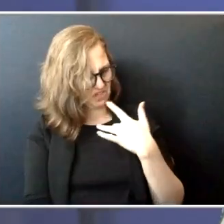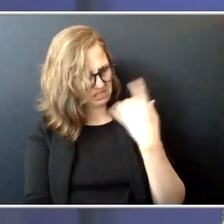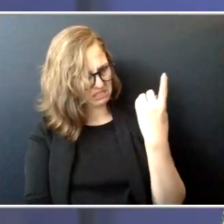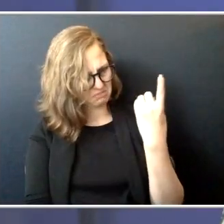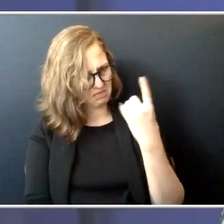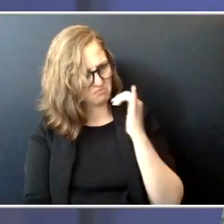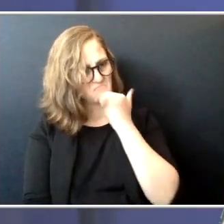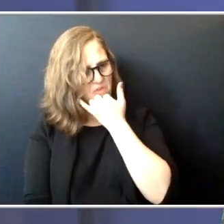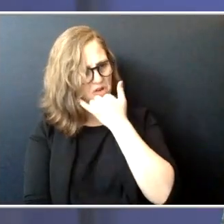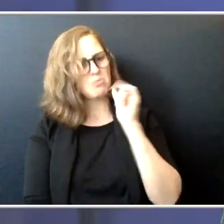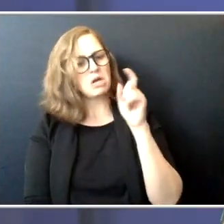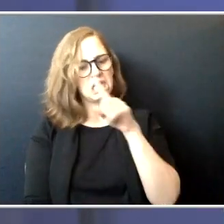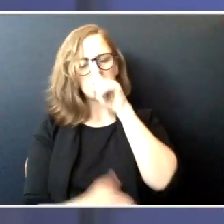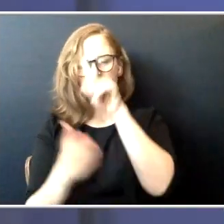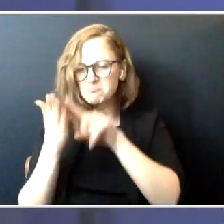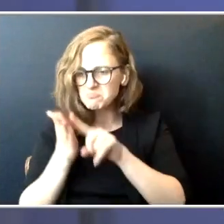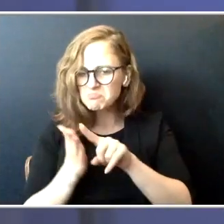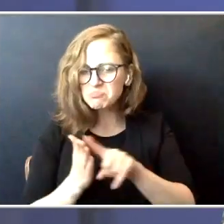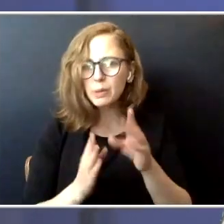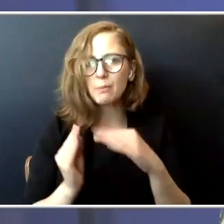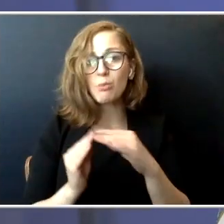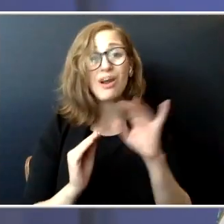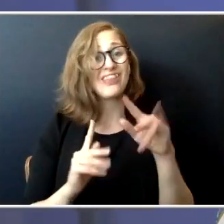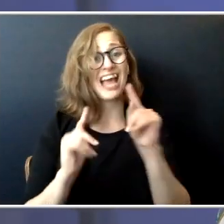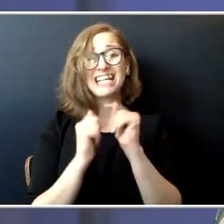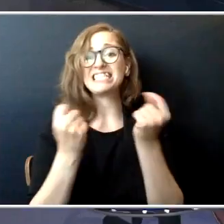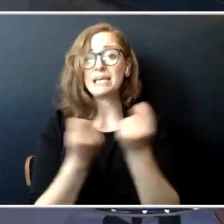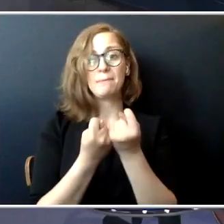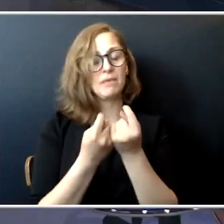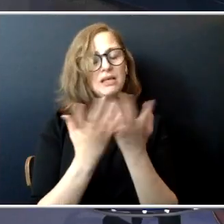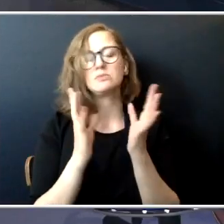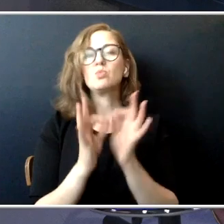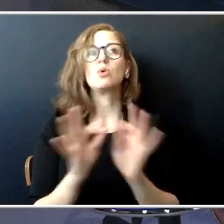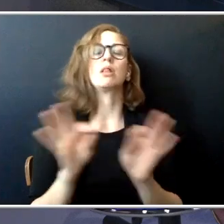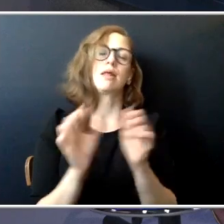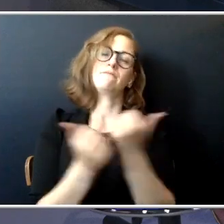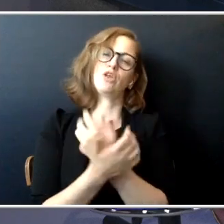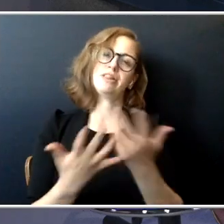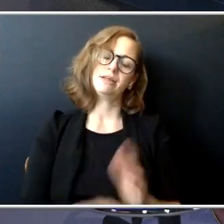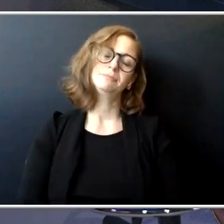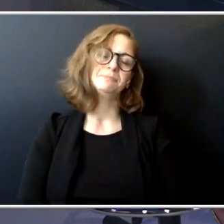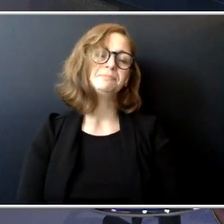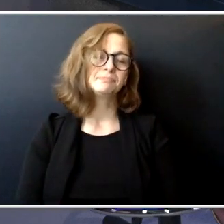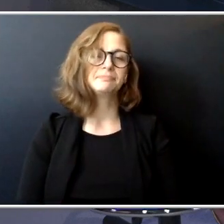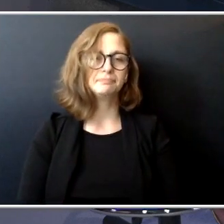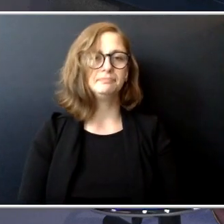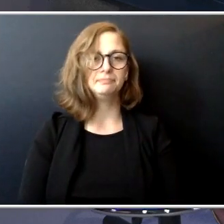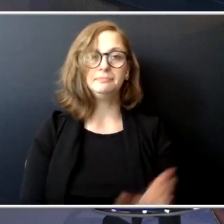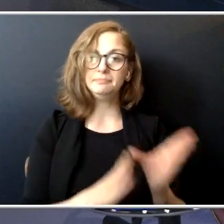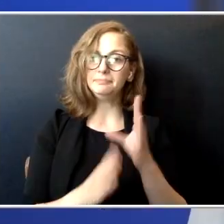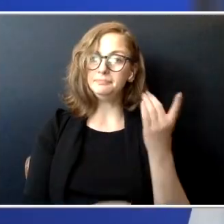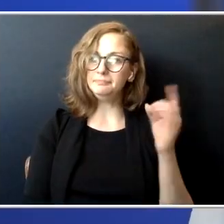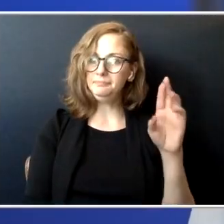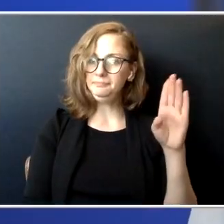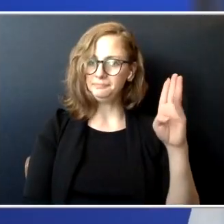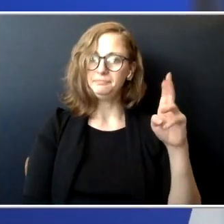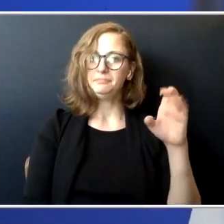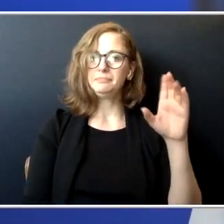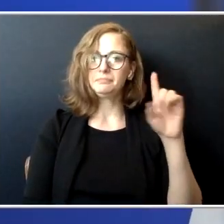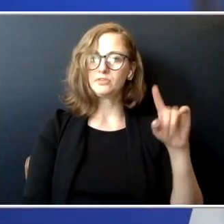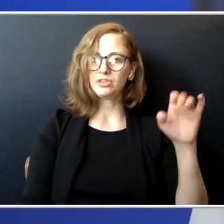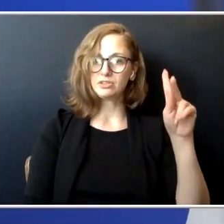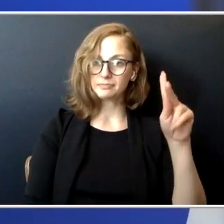team effort is worth your health. Dr. Buchek? I would just encourage patients